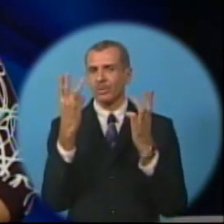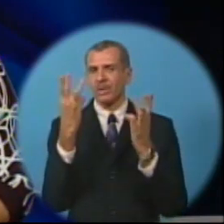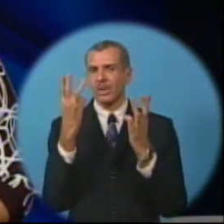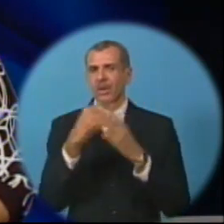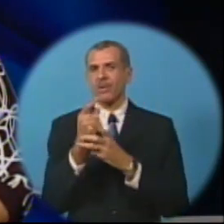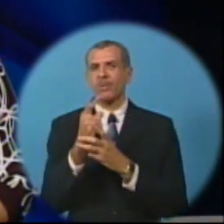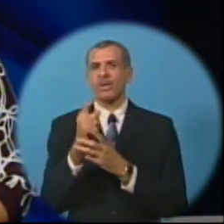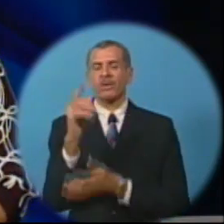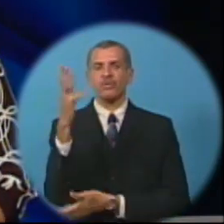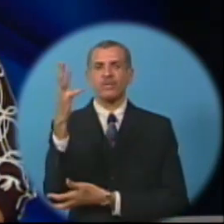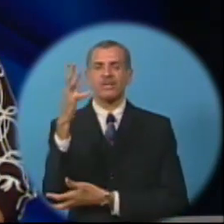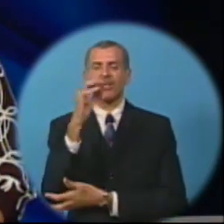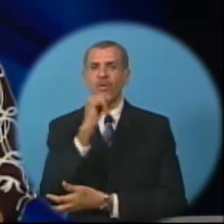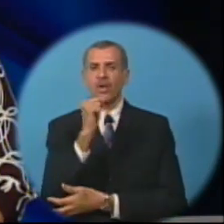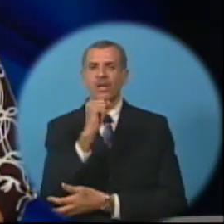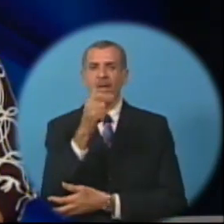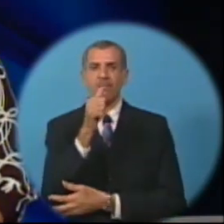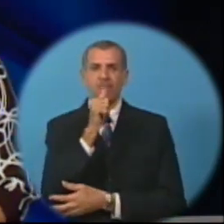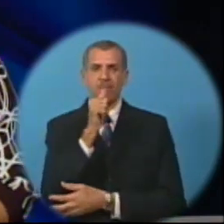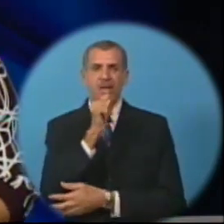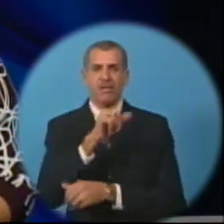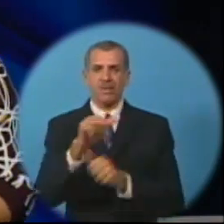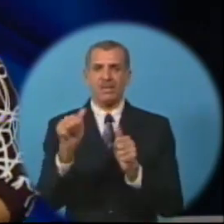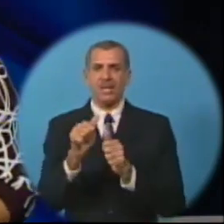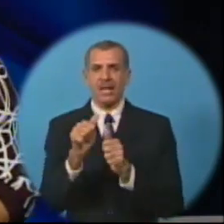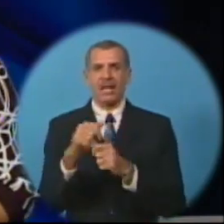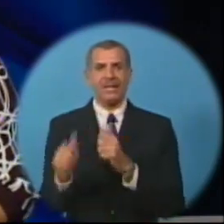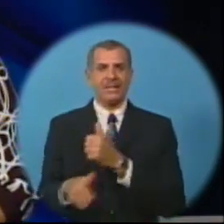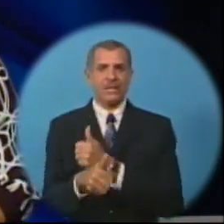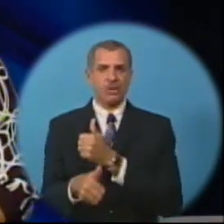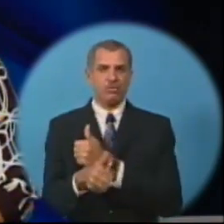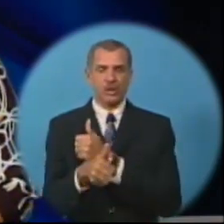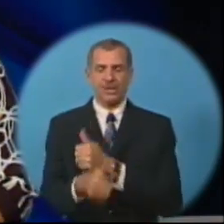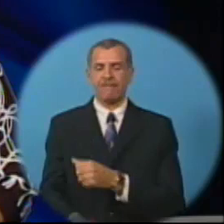those aged trees on private properties that are dangerous.